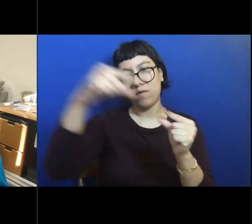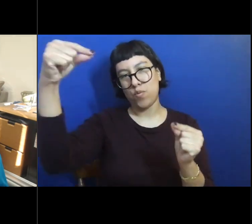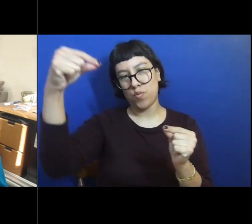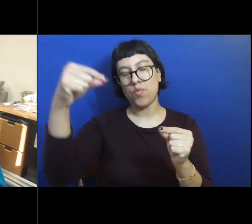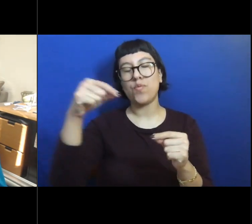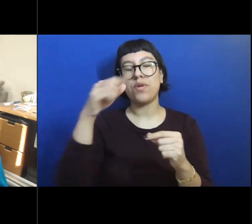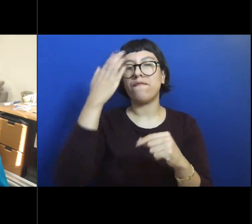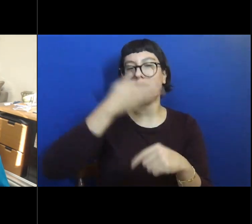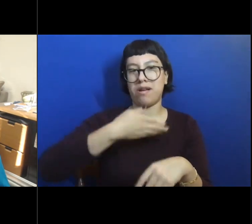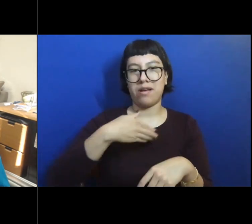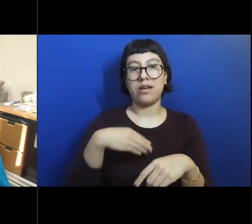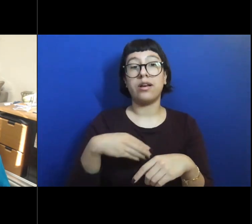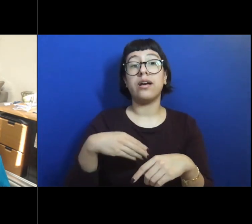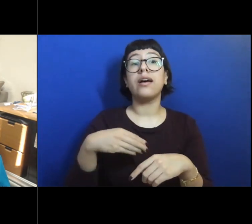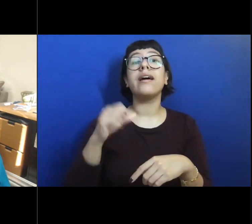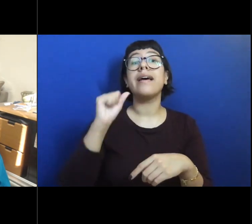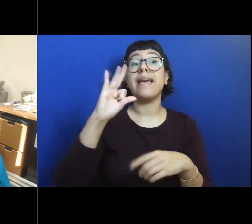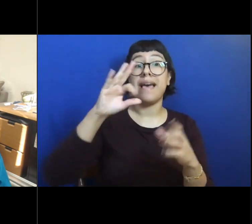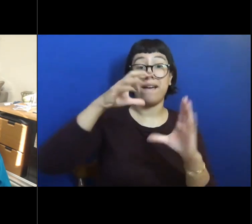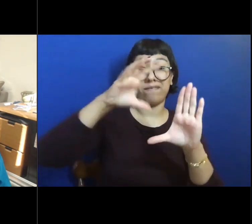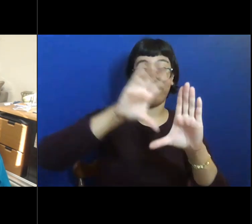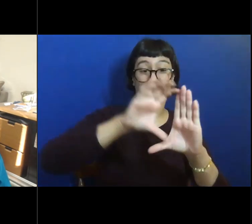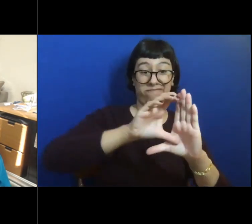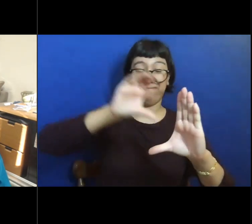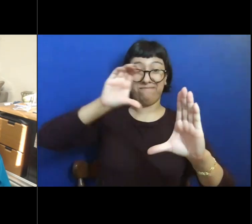Now, if I pull it apart even more,